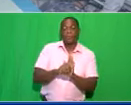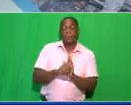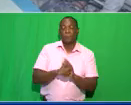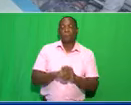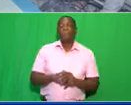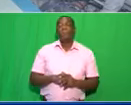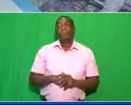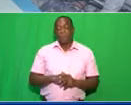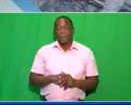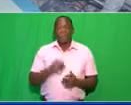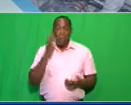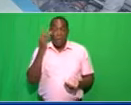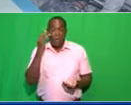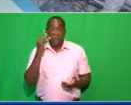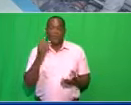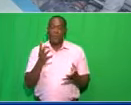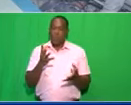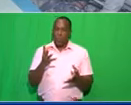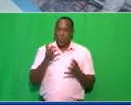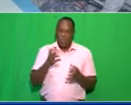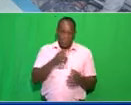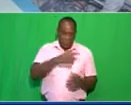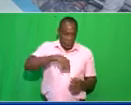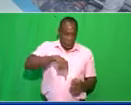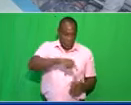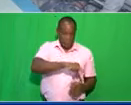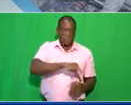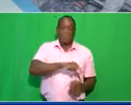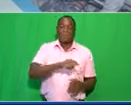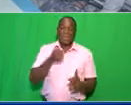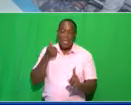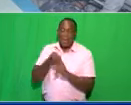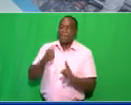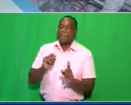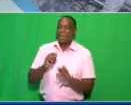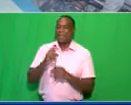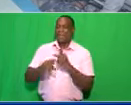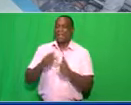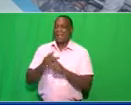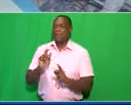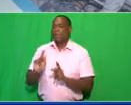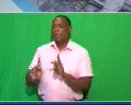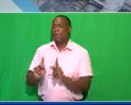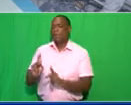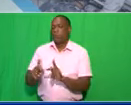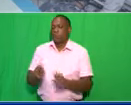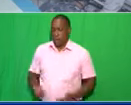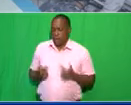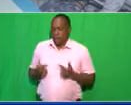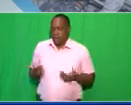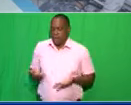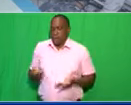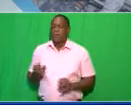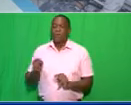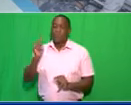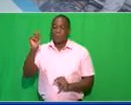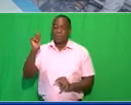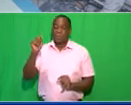can have an impact on the kind of citizen we produce. If we don't consider them to be important